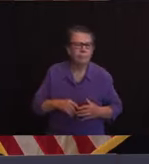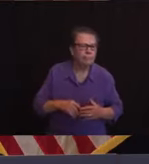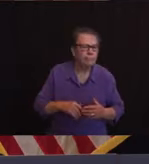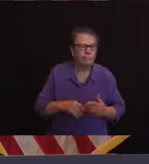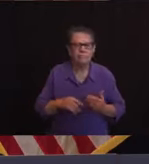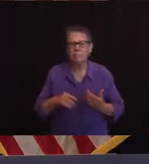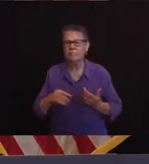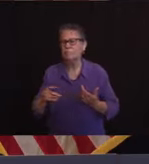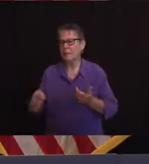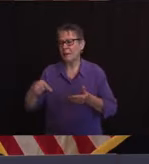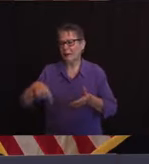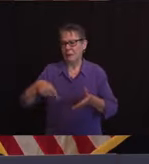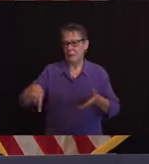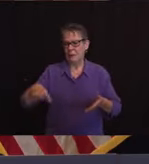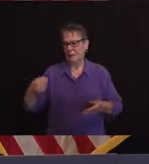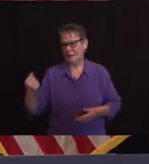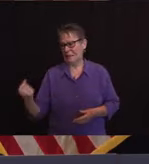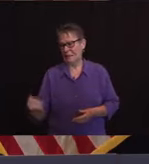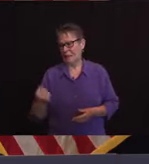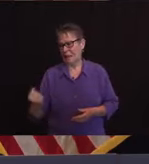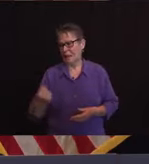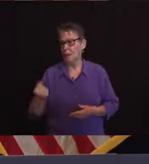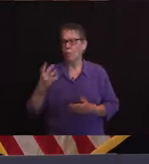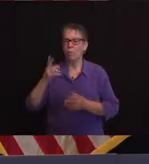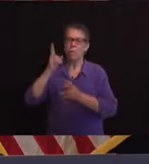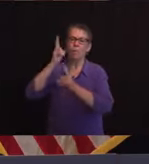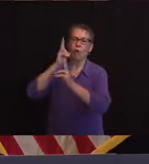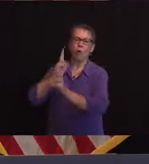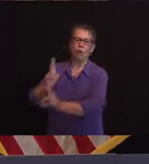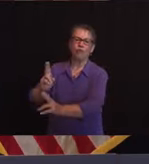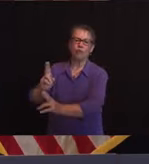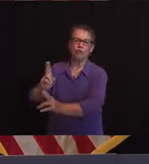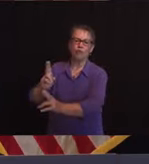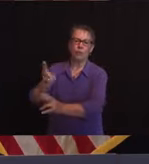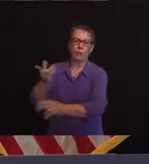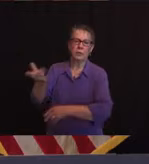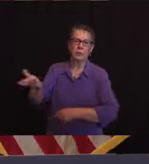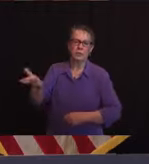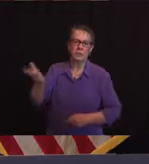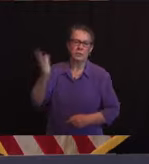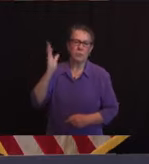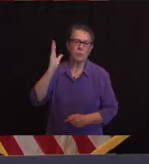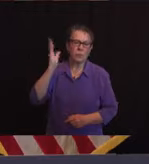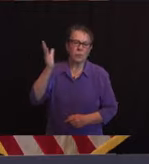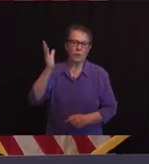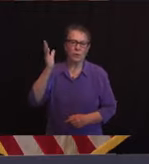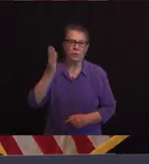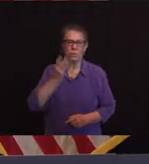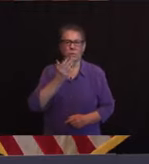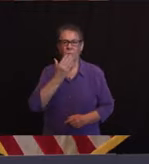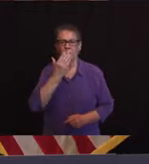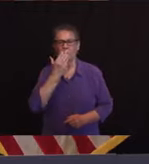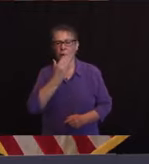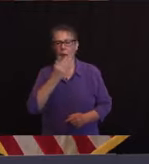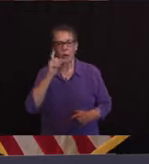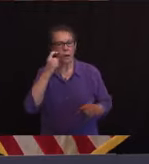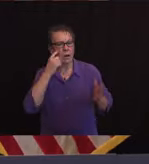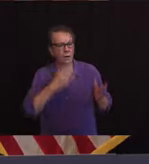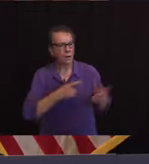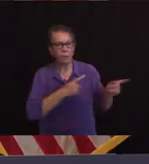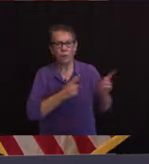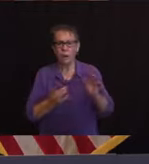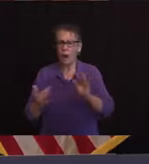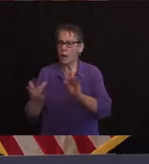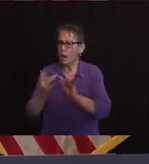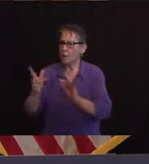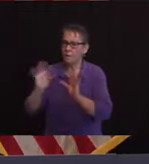off with a tribute like only the New Jersey State Police does. And I thank you, Governor, for reaching out to Jennifer and the family as well to